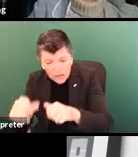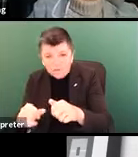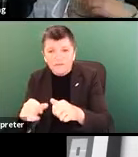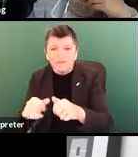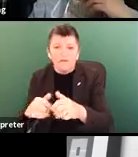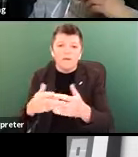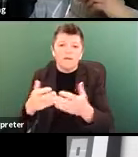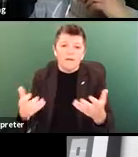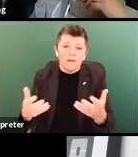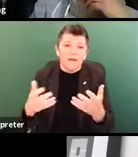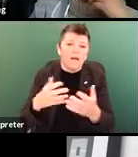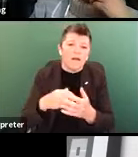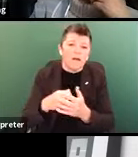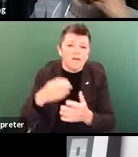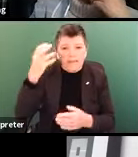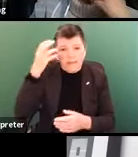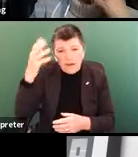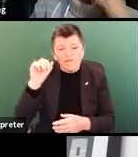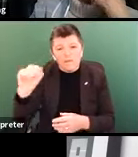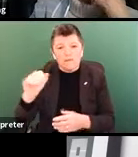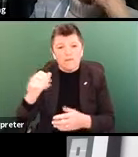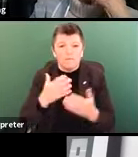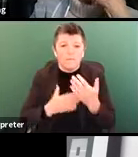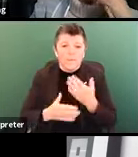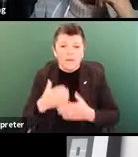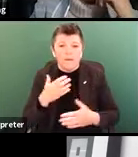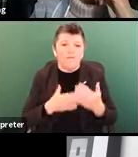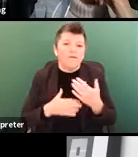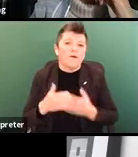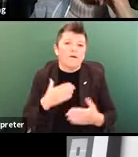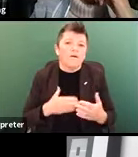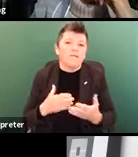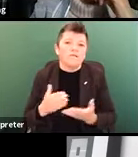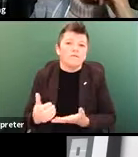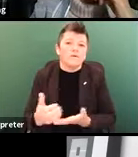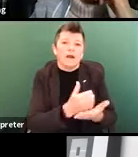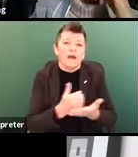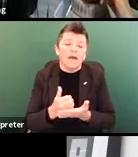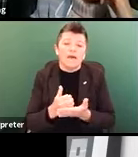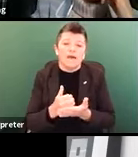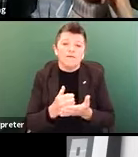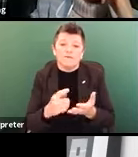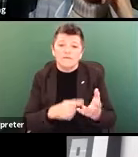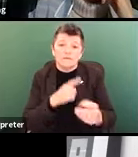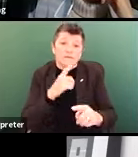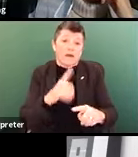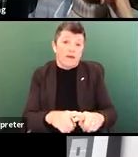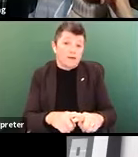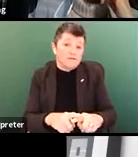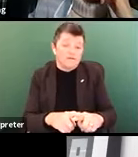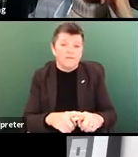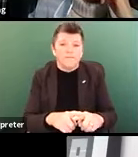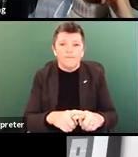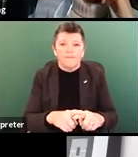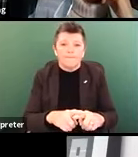some government behavior in collecting tax and some